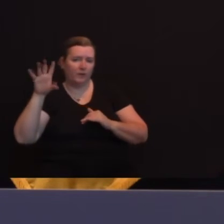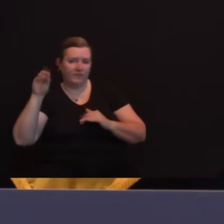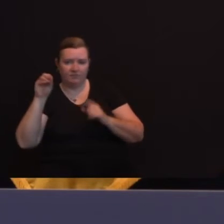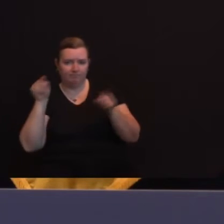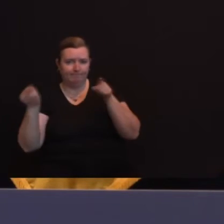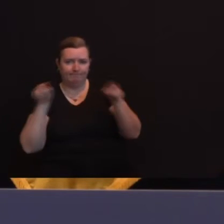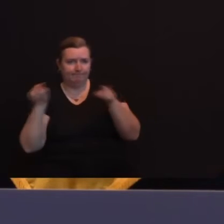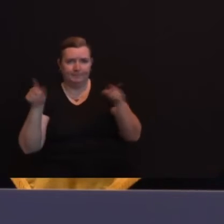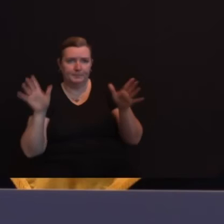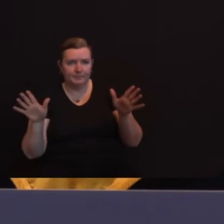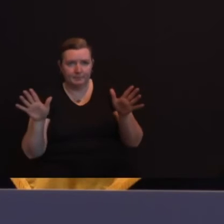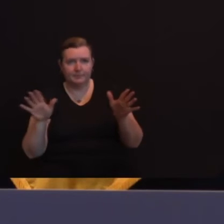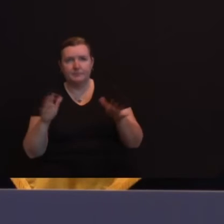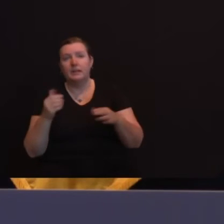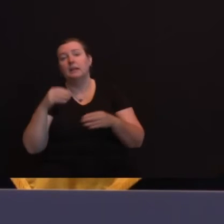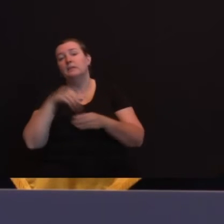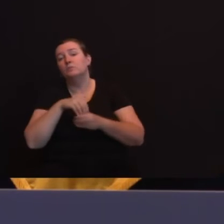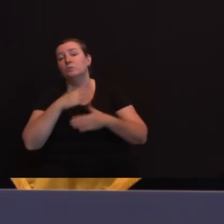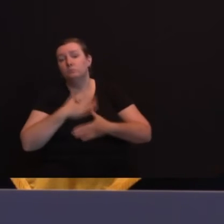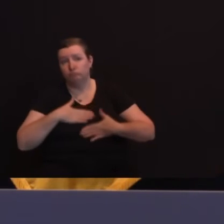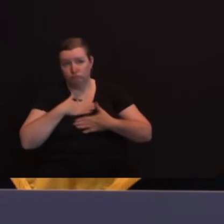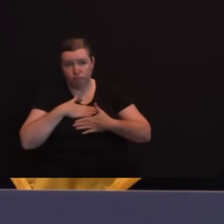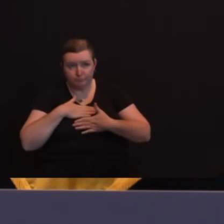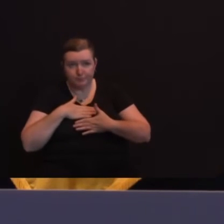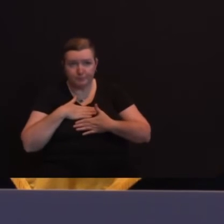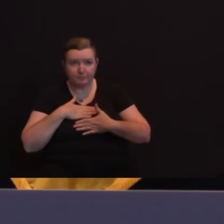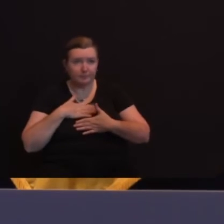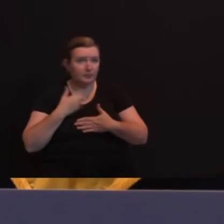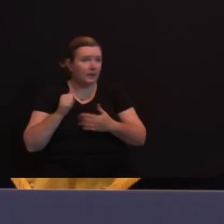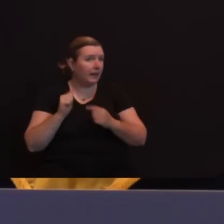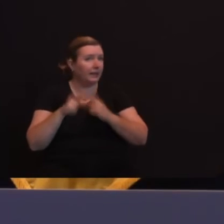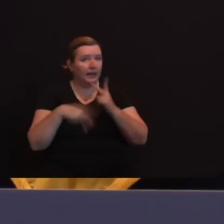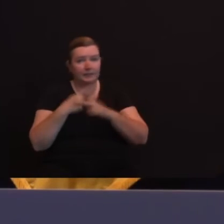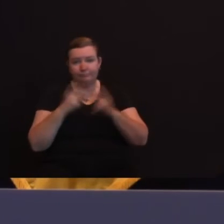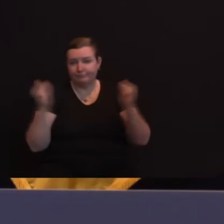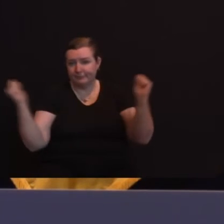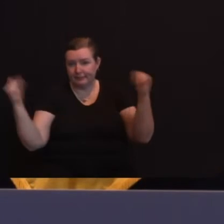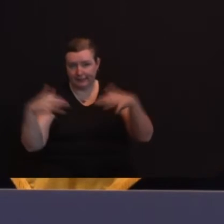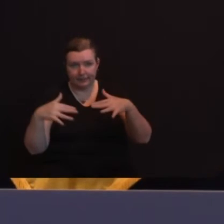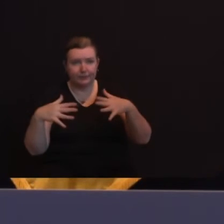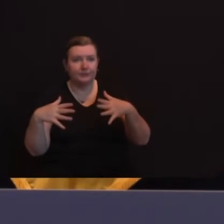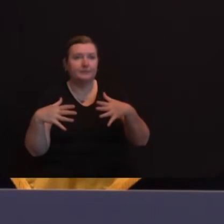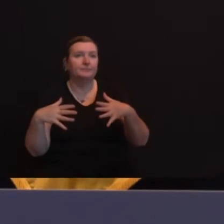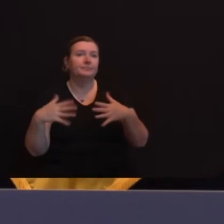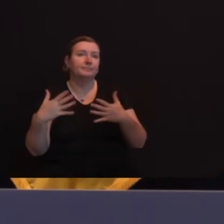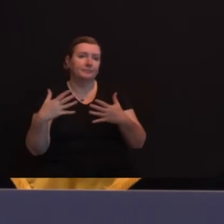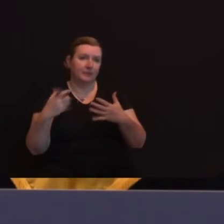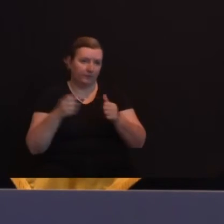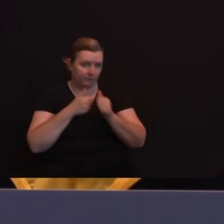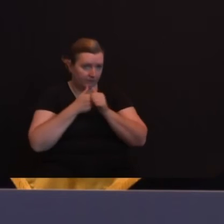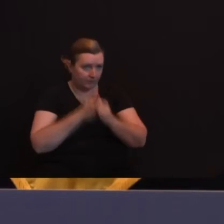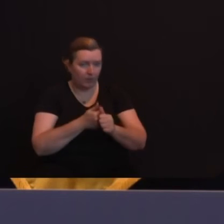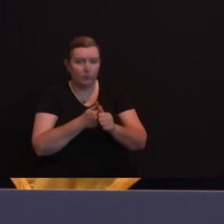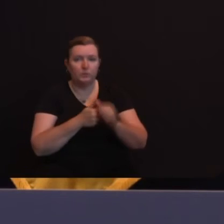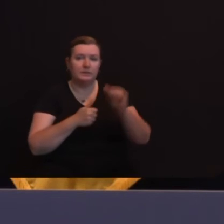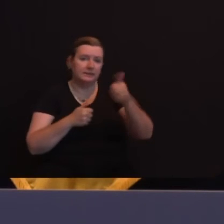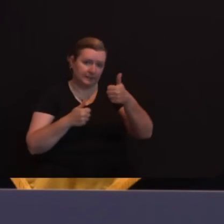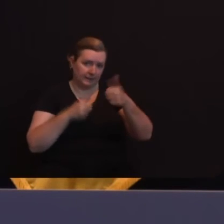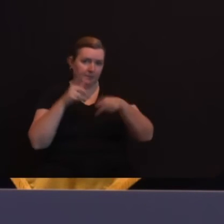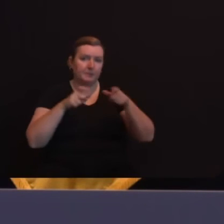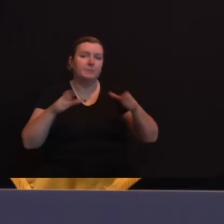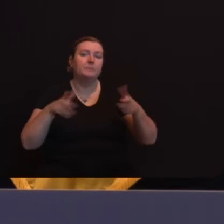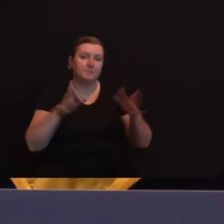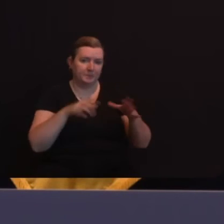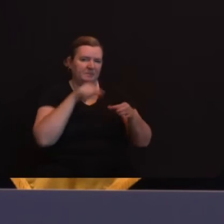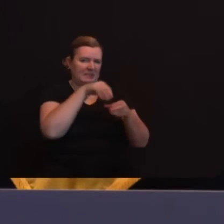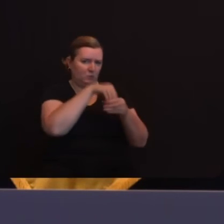venues or businesses, any type of gathering at that business would be subject to the 10-person limit.